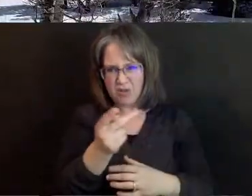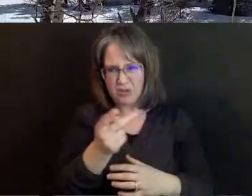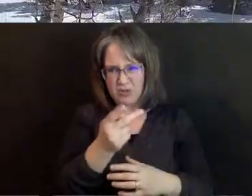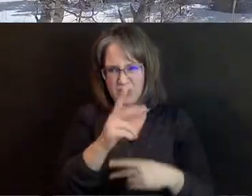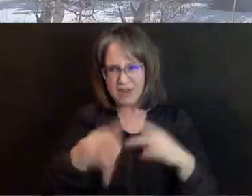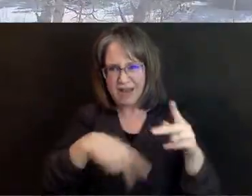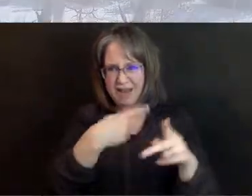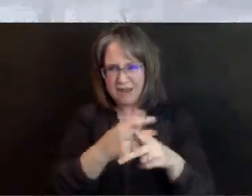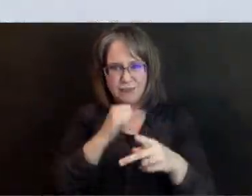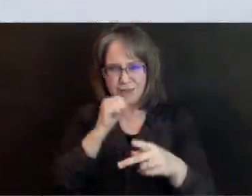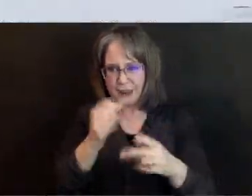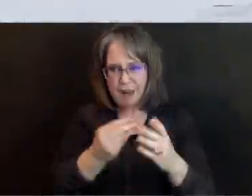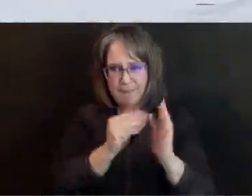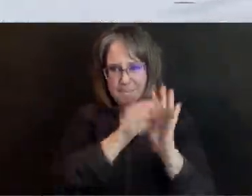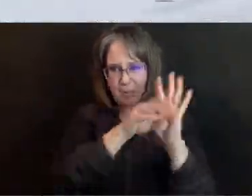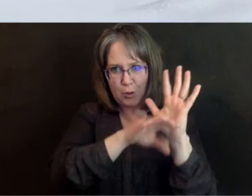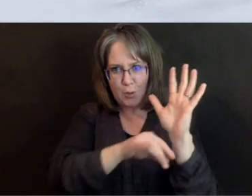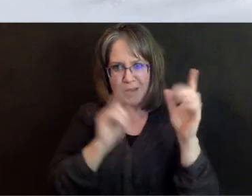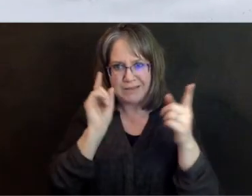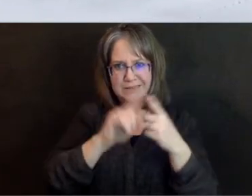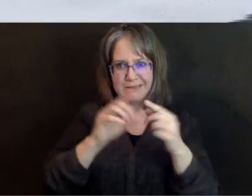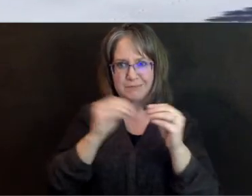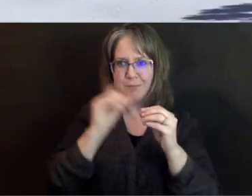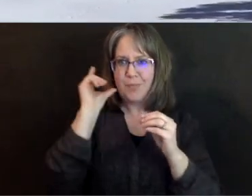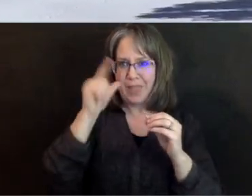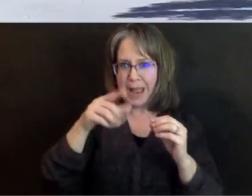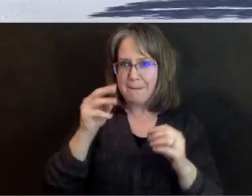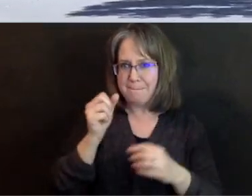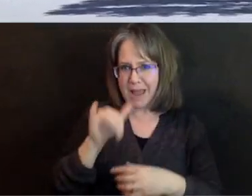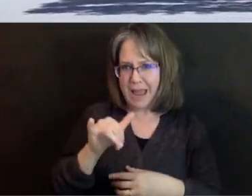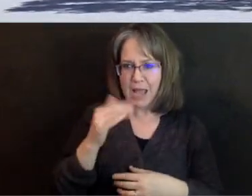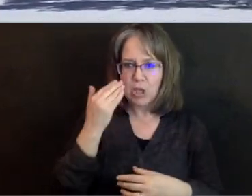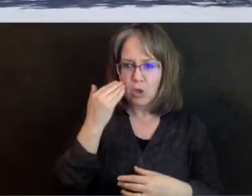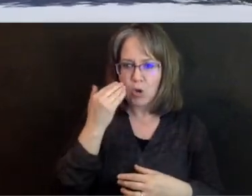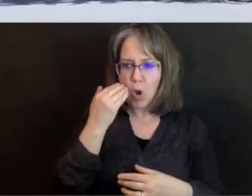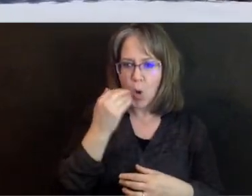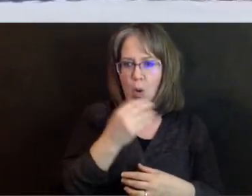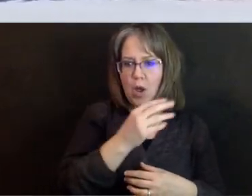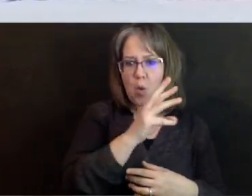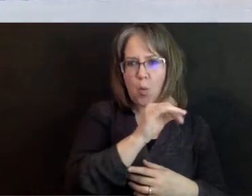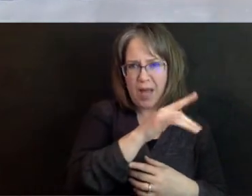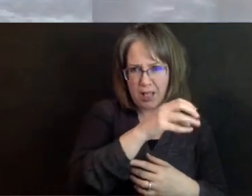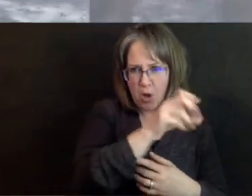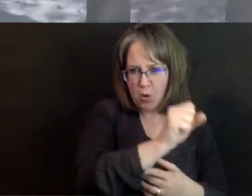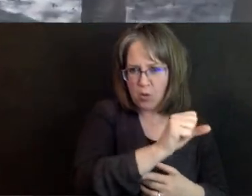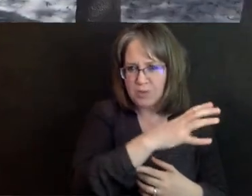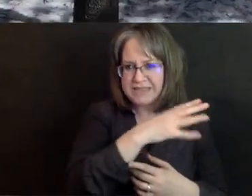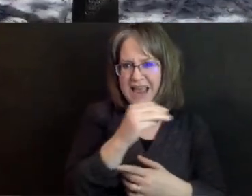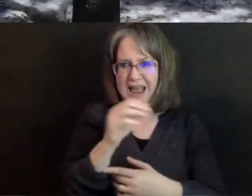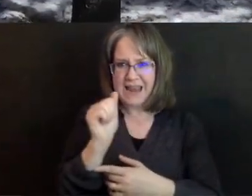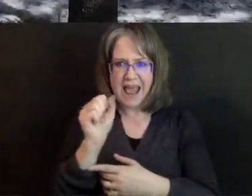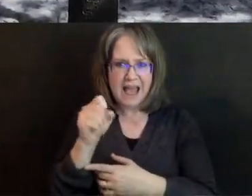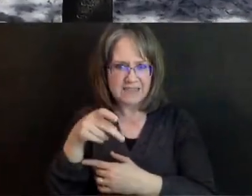May. Well, let's wrap it up and head back to the parking lot.